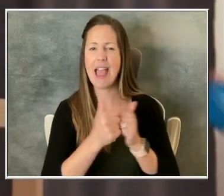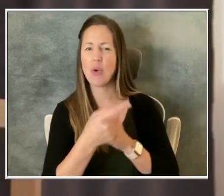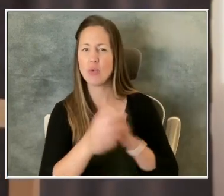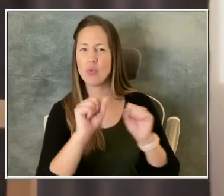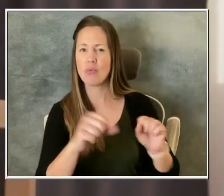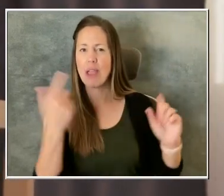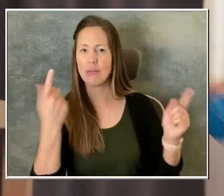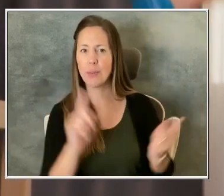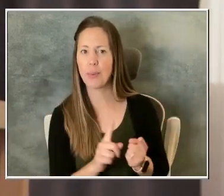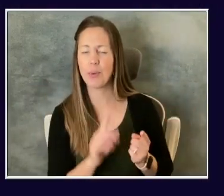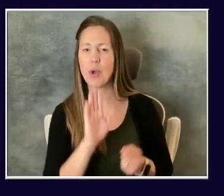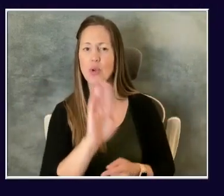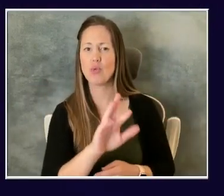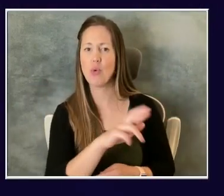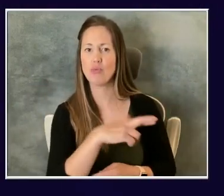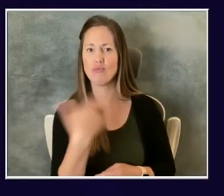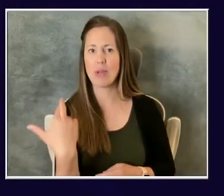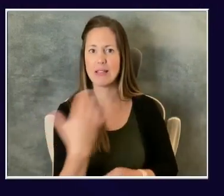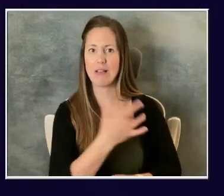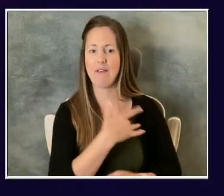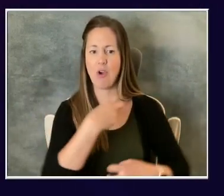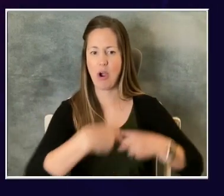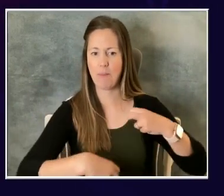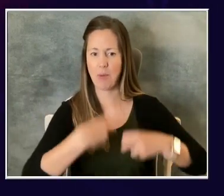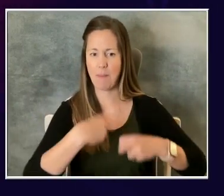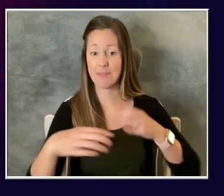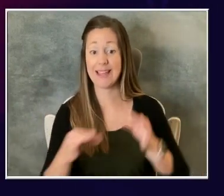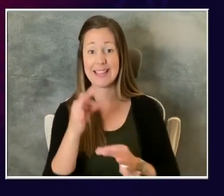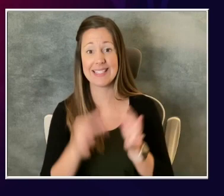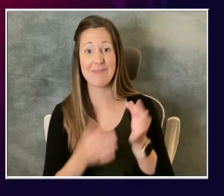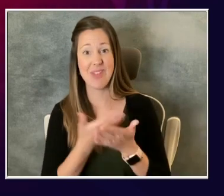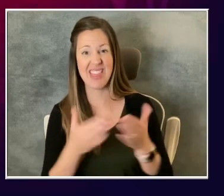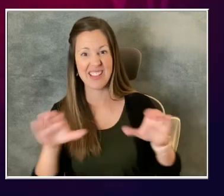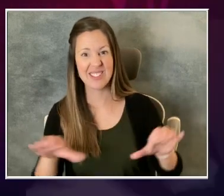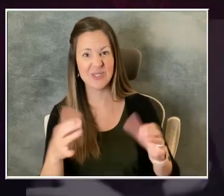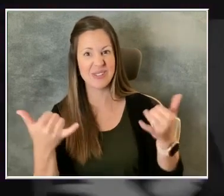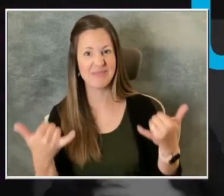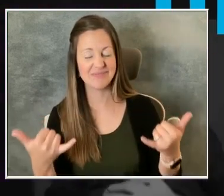heart problems with some simple things you can start doing immediately.